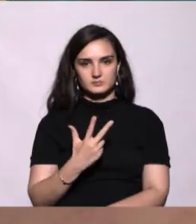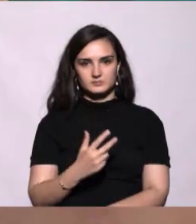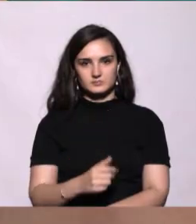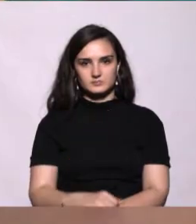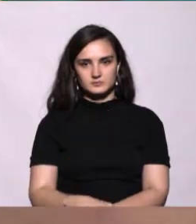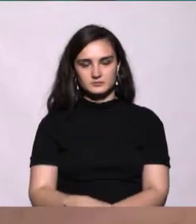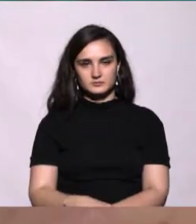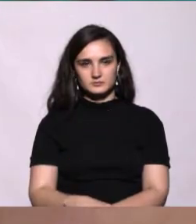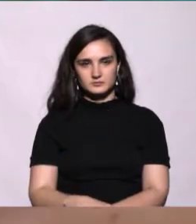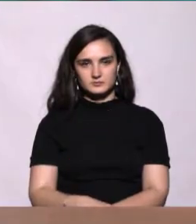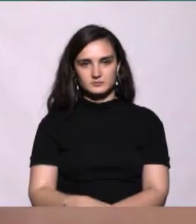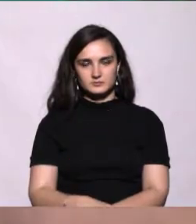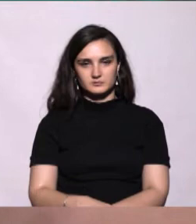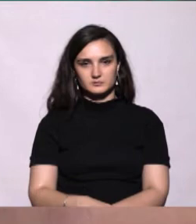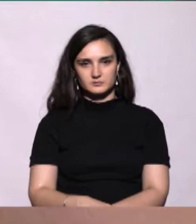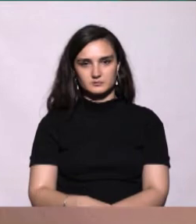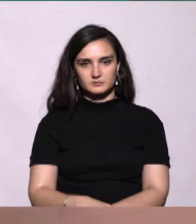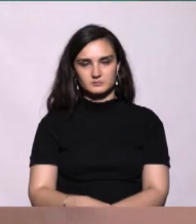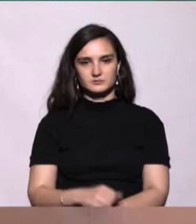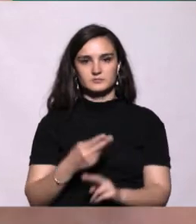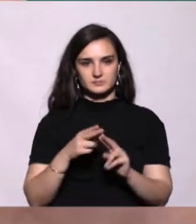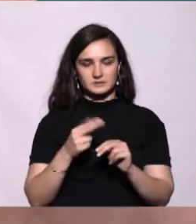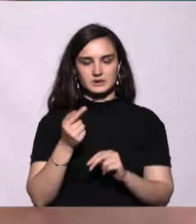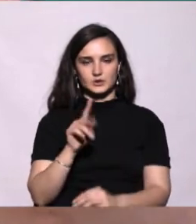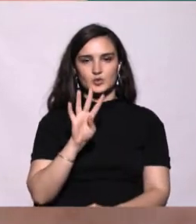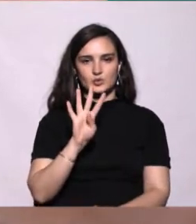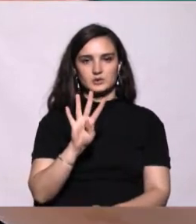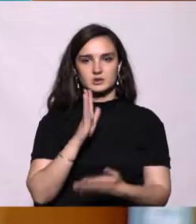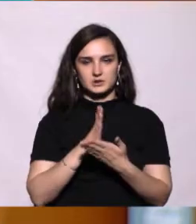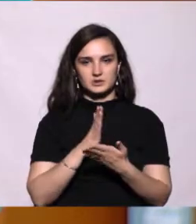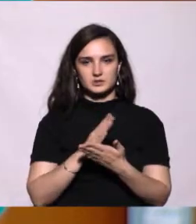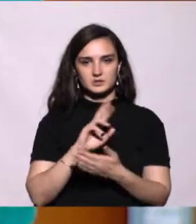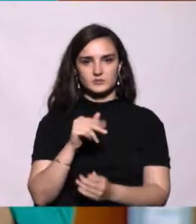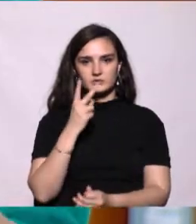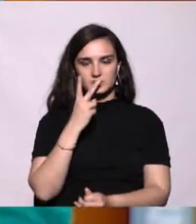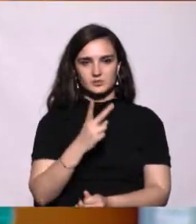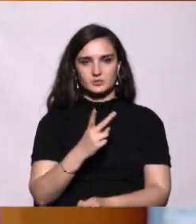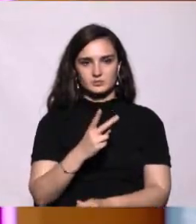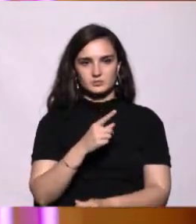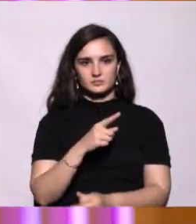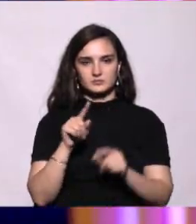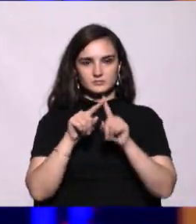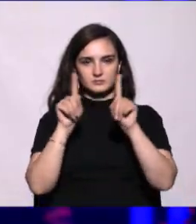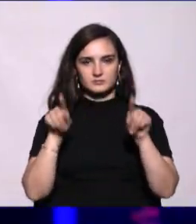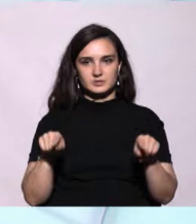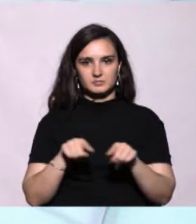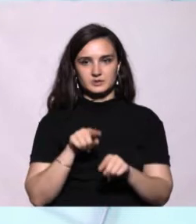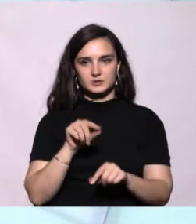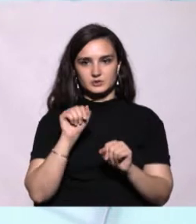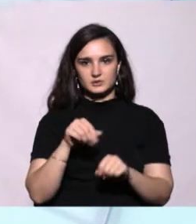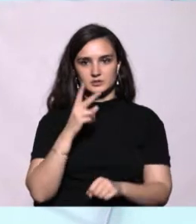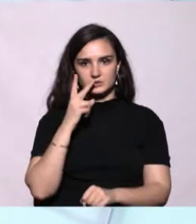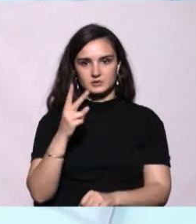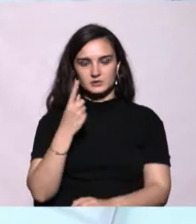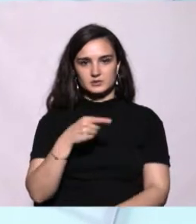three. Yes, it is four. And now look at the board. You can see